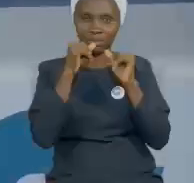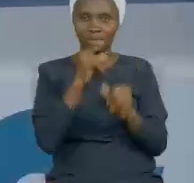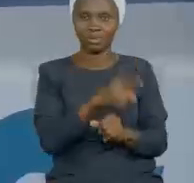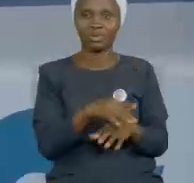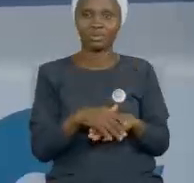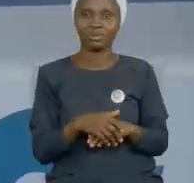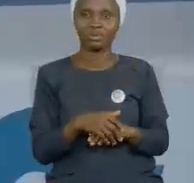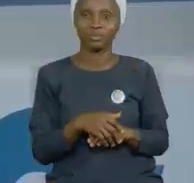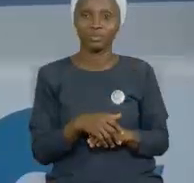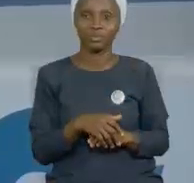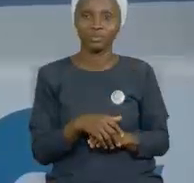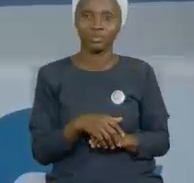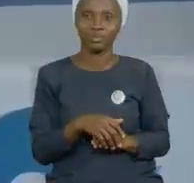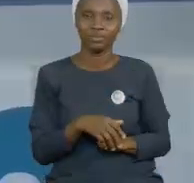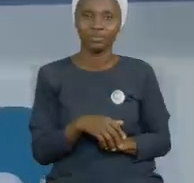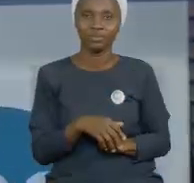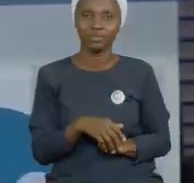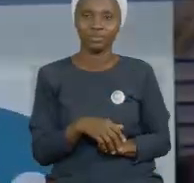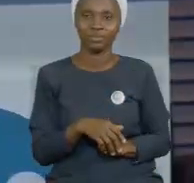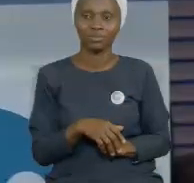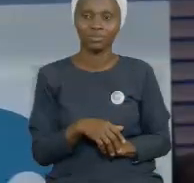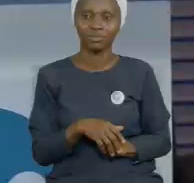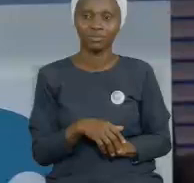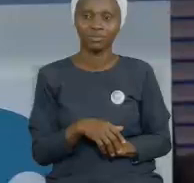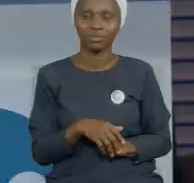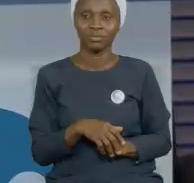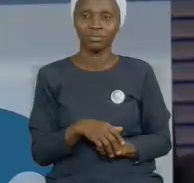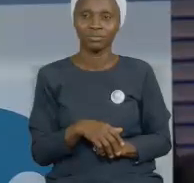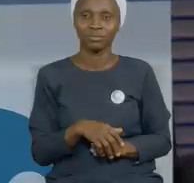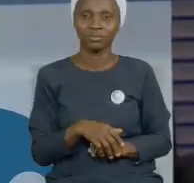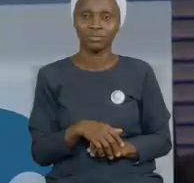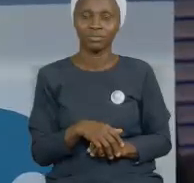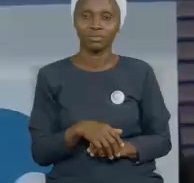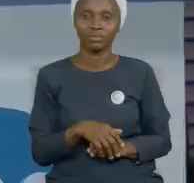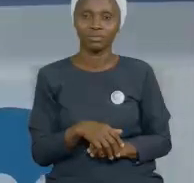Are you done? Behind the choir.